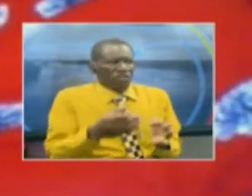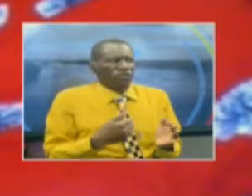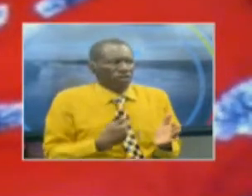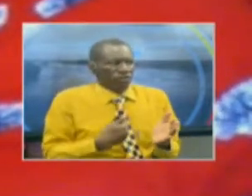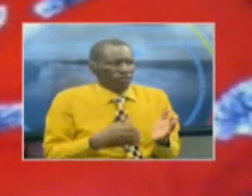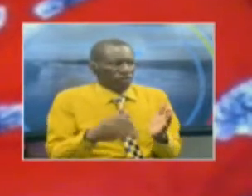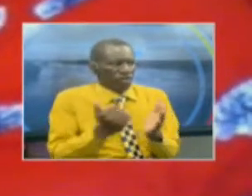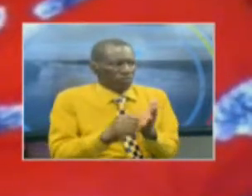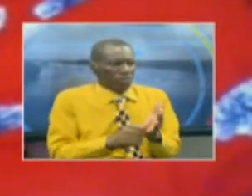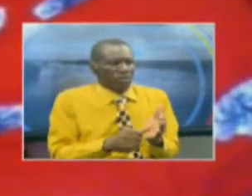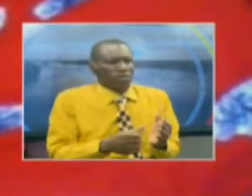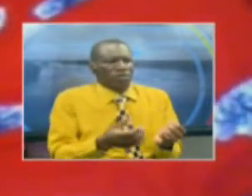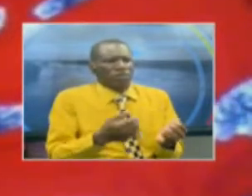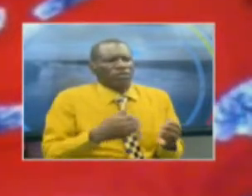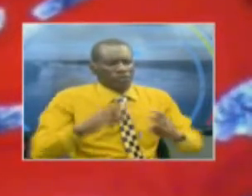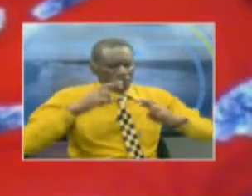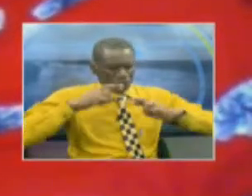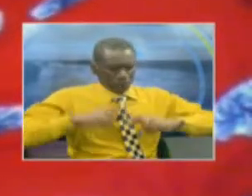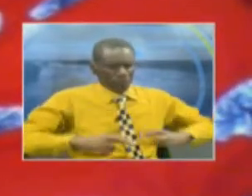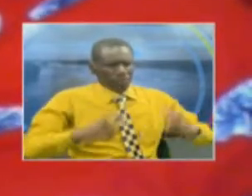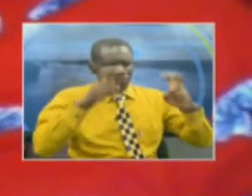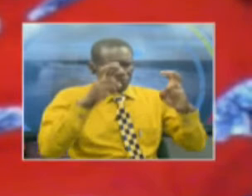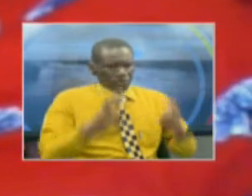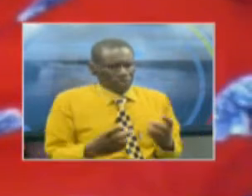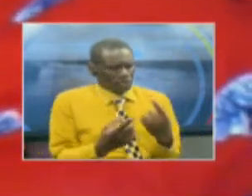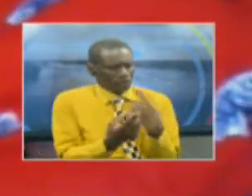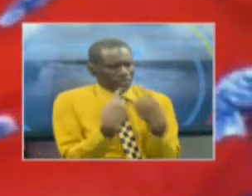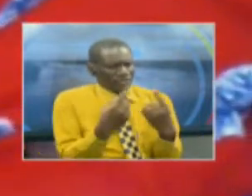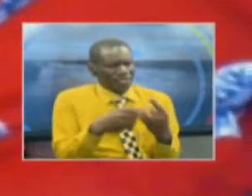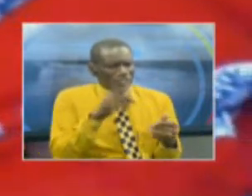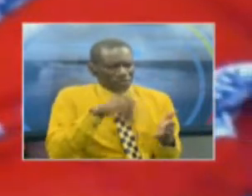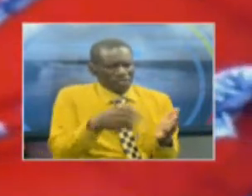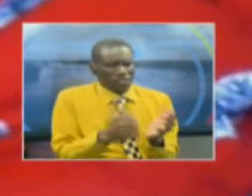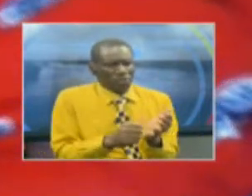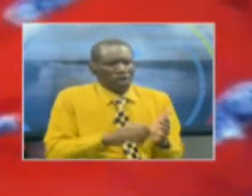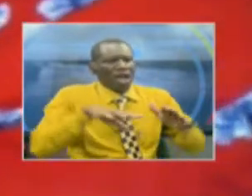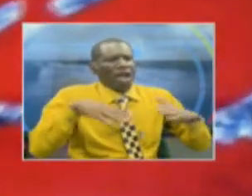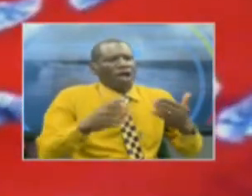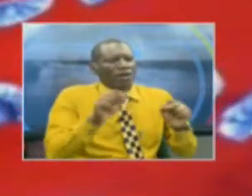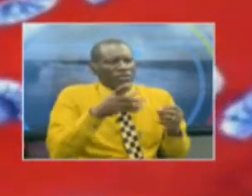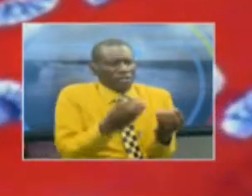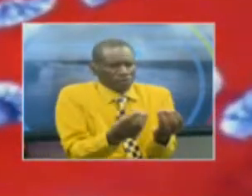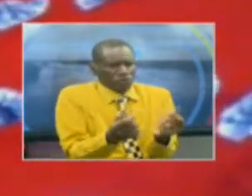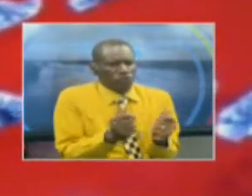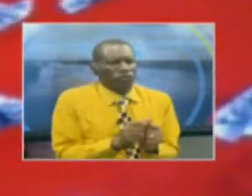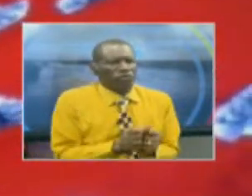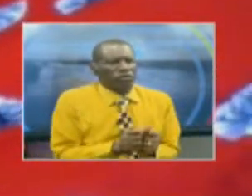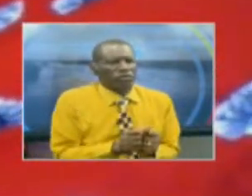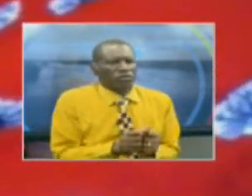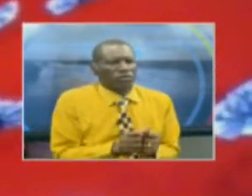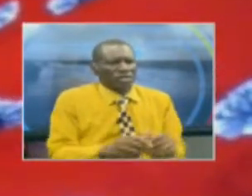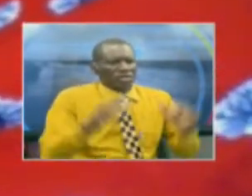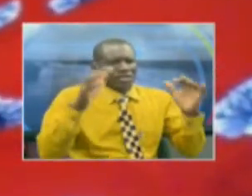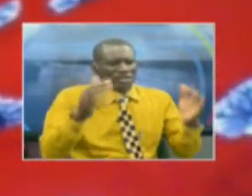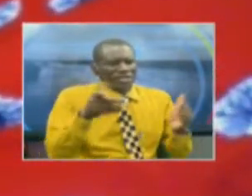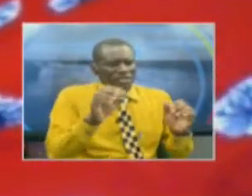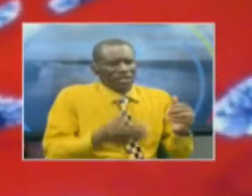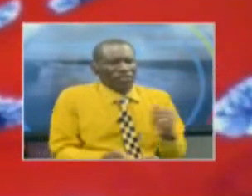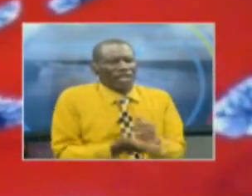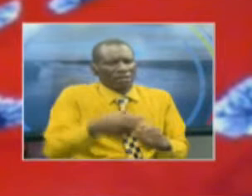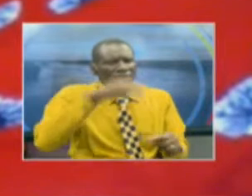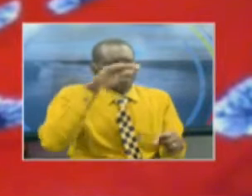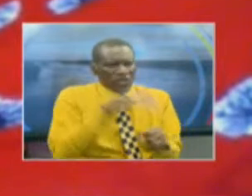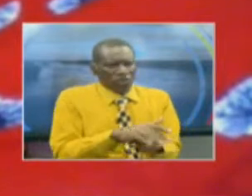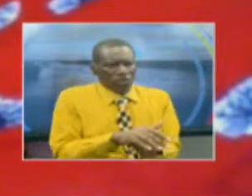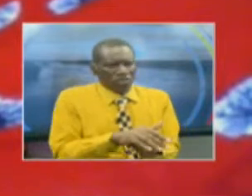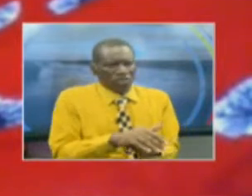source, we have to come down and sit and discuss this thing. What is it and how is it coming about? This thing has been helped us a lot,